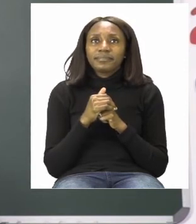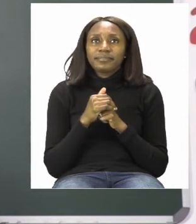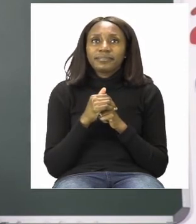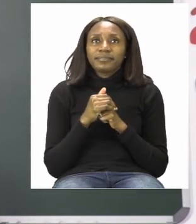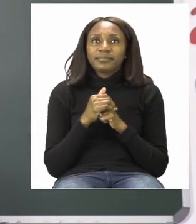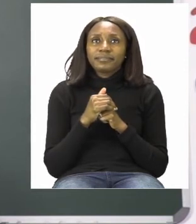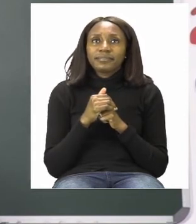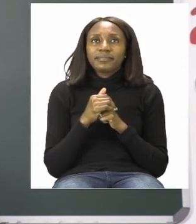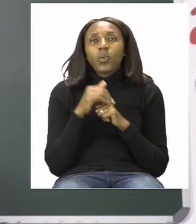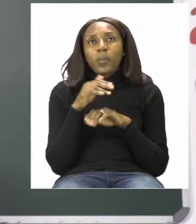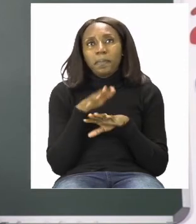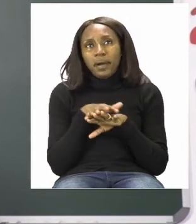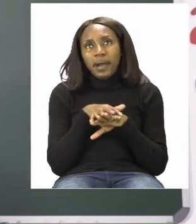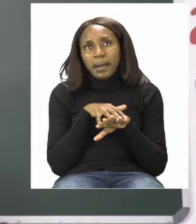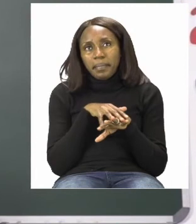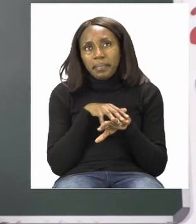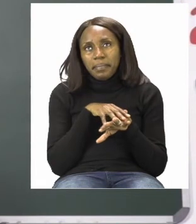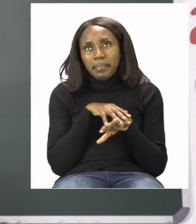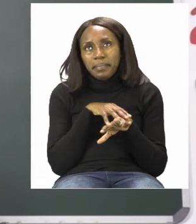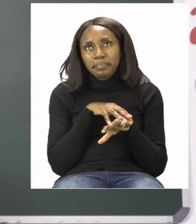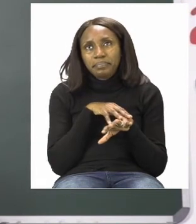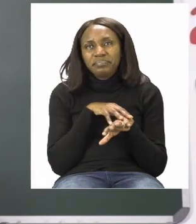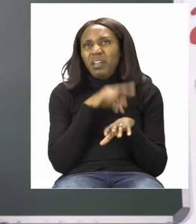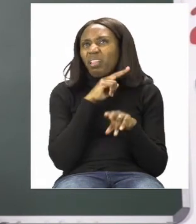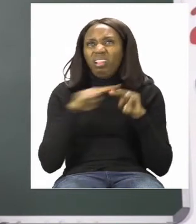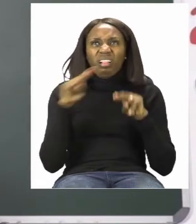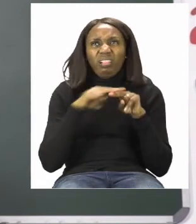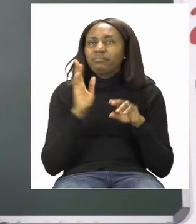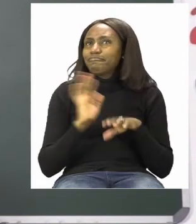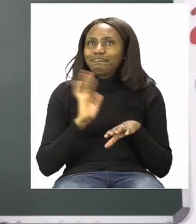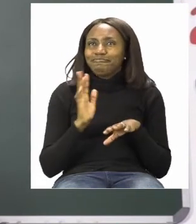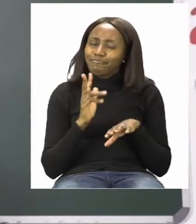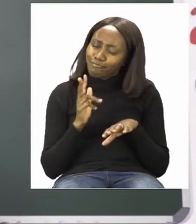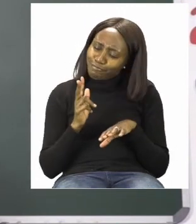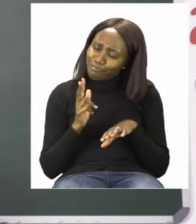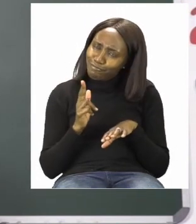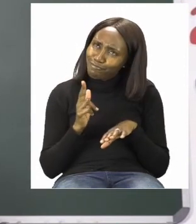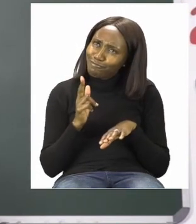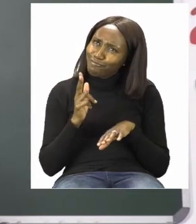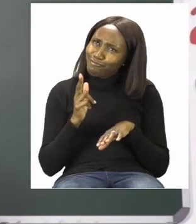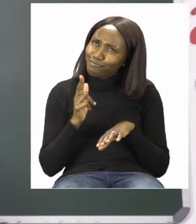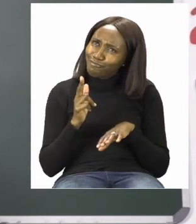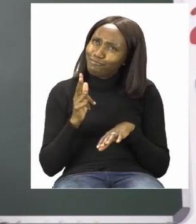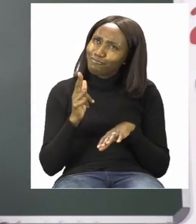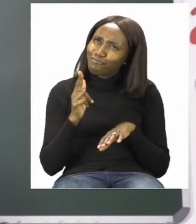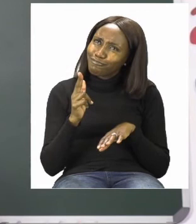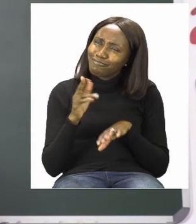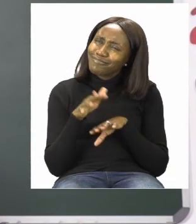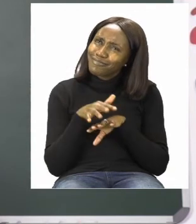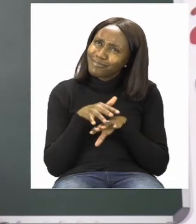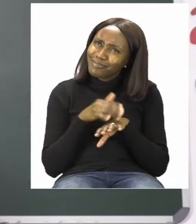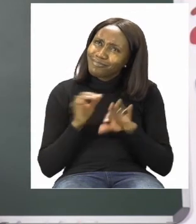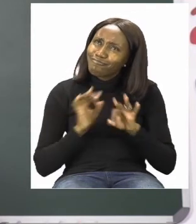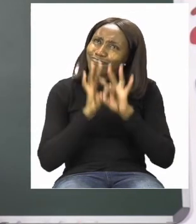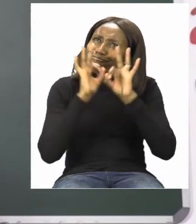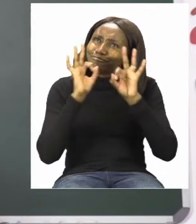your time and you're going to cut, lift up, and you're going to move your